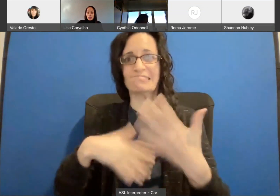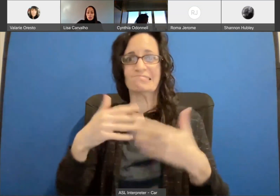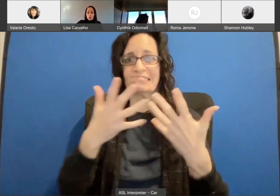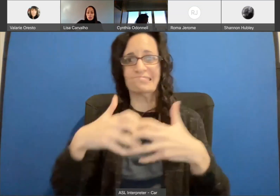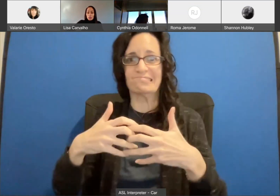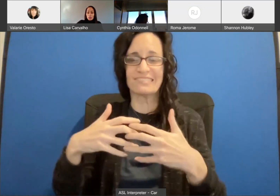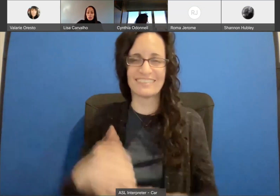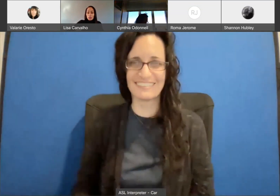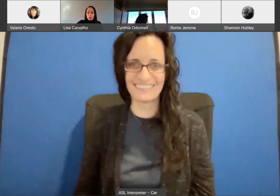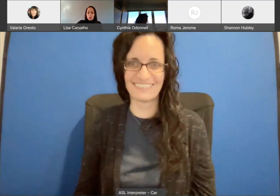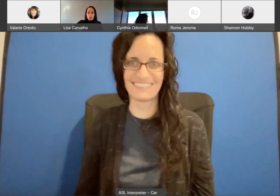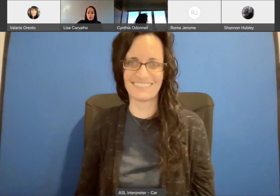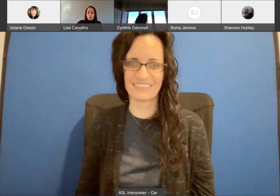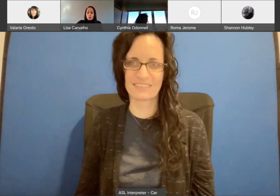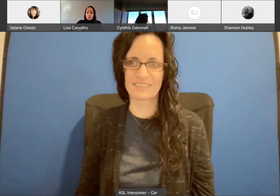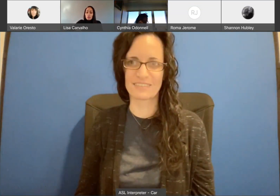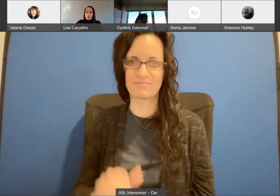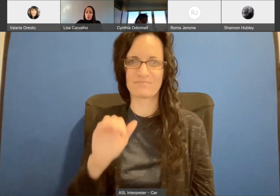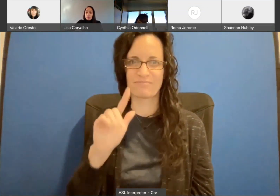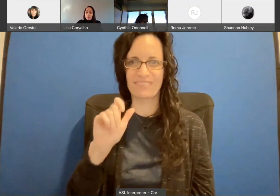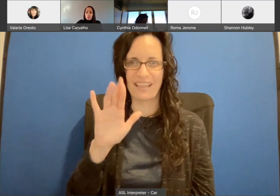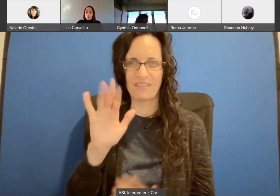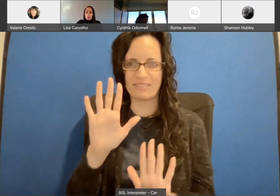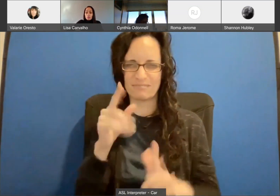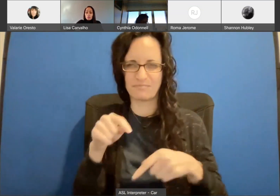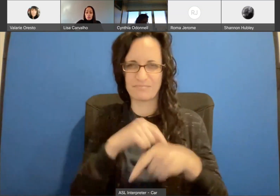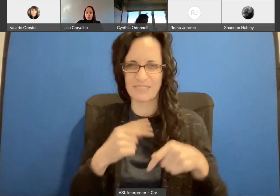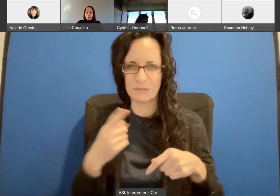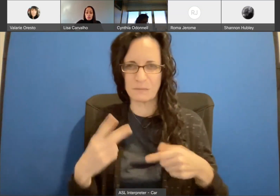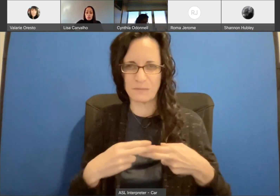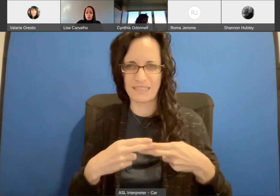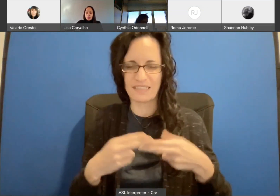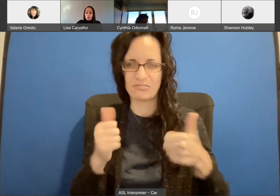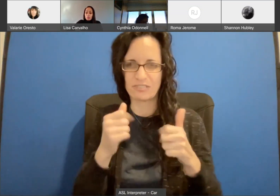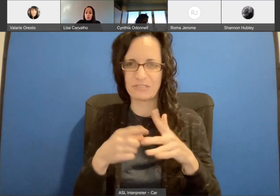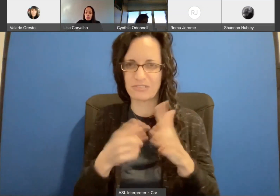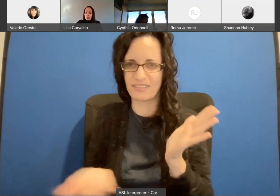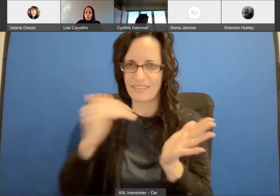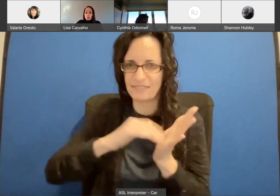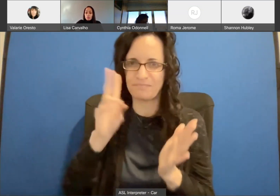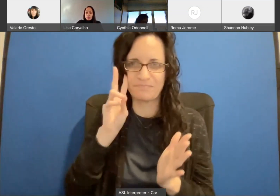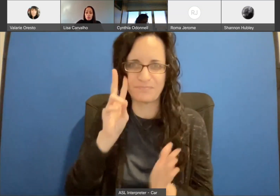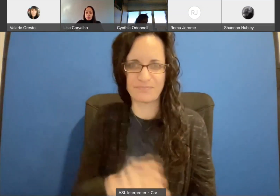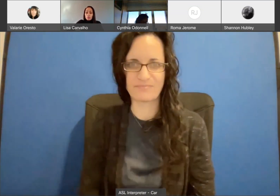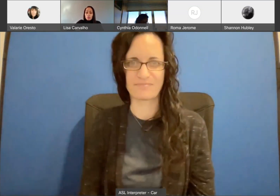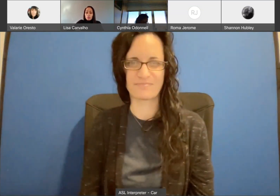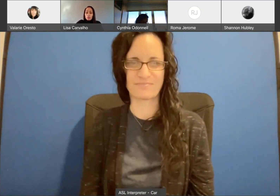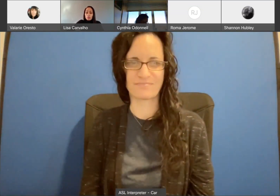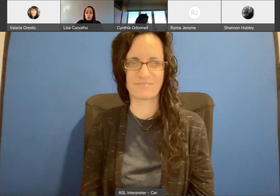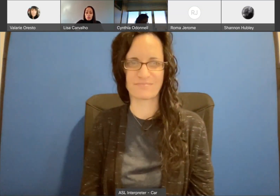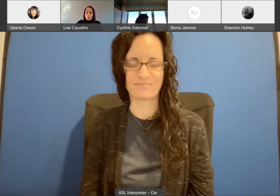Yeah, let me go back a slide or two. Let's try to start it over and see what happens.